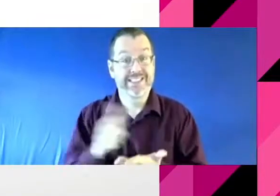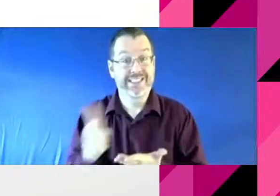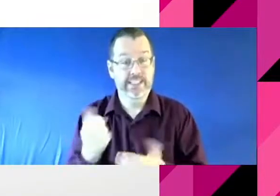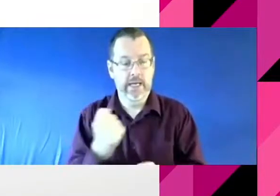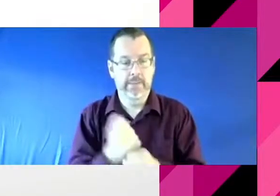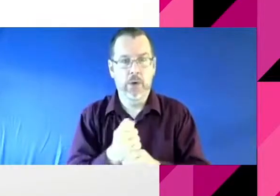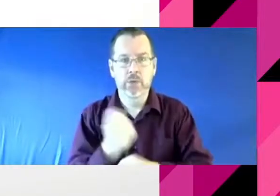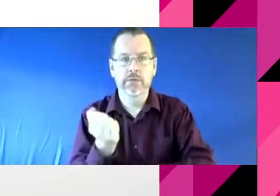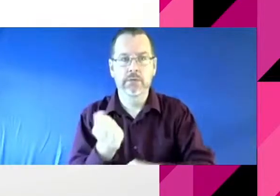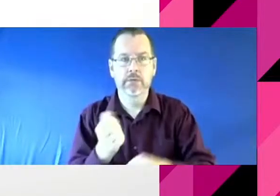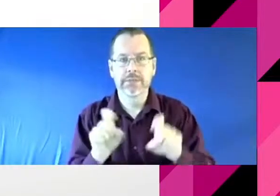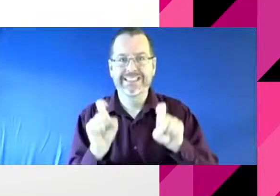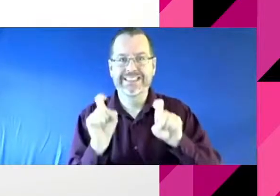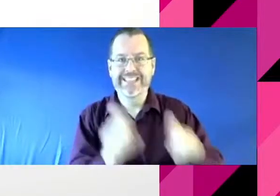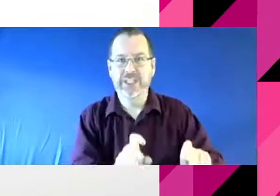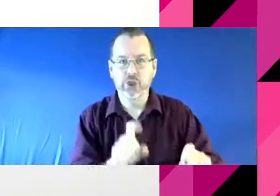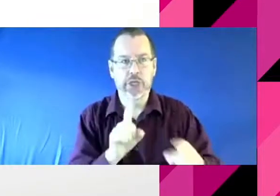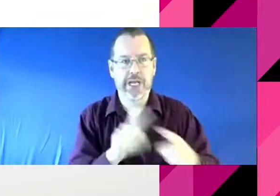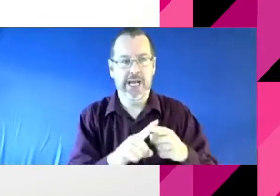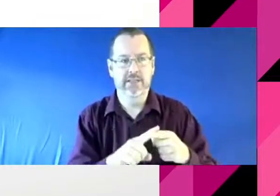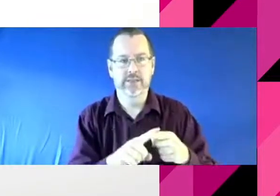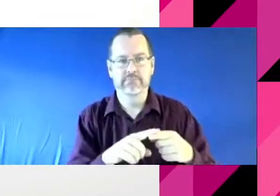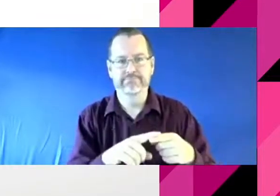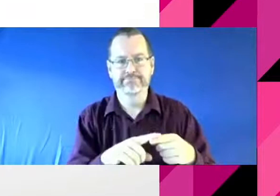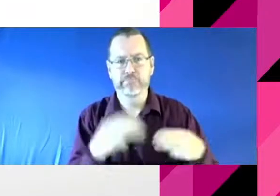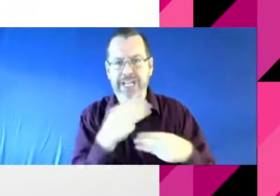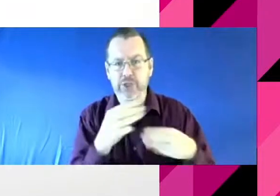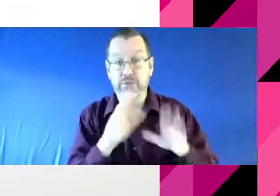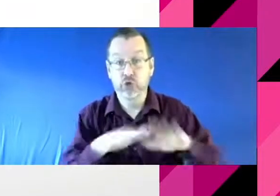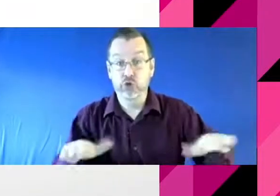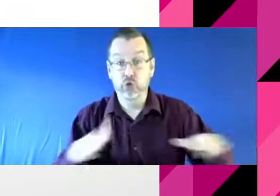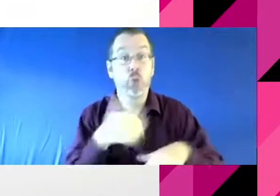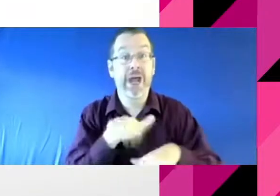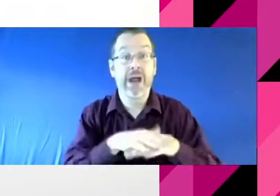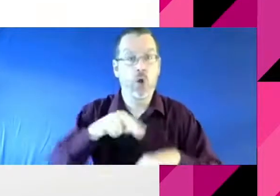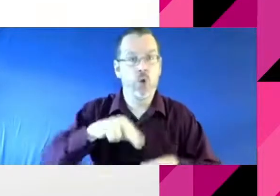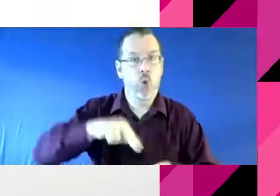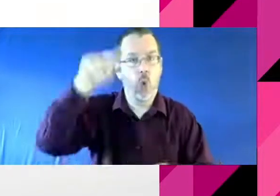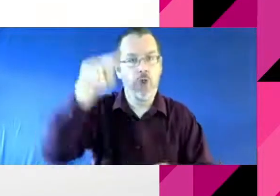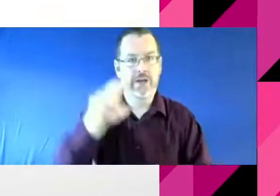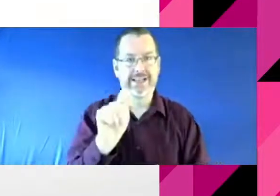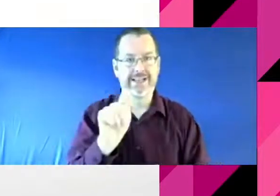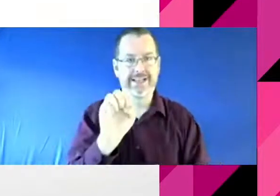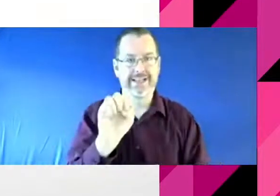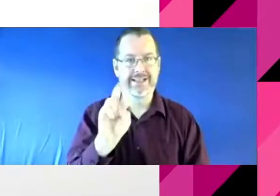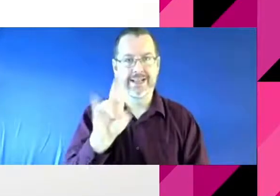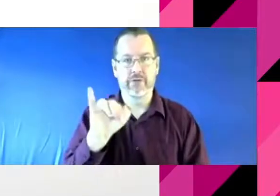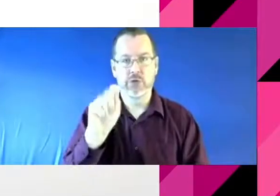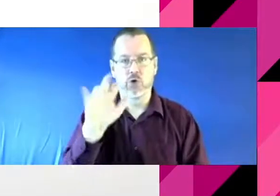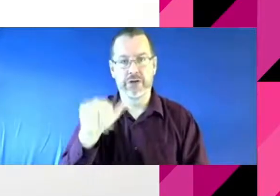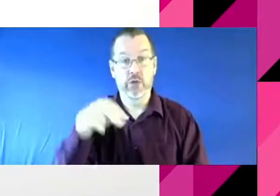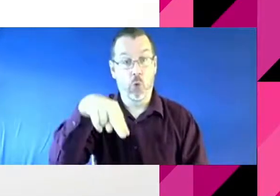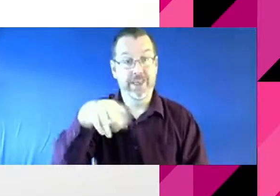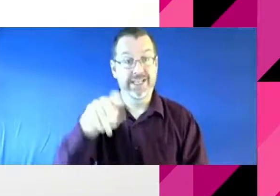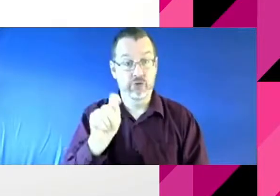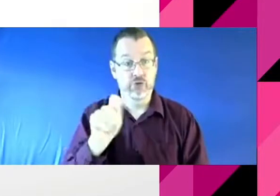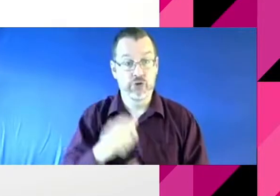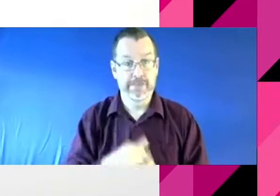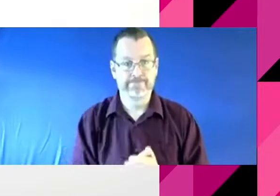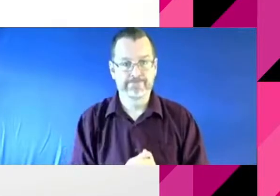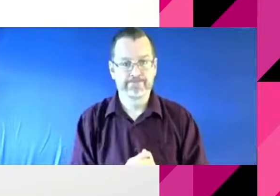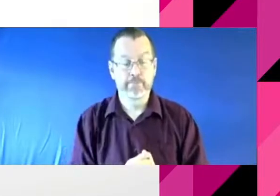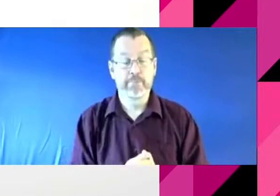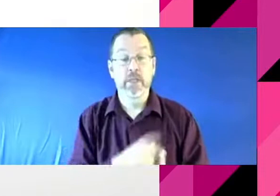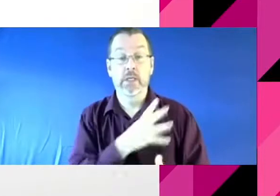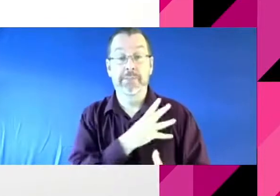of children in the Northern Territory. The commission was established after the airing of some disturbing footage by our